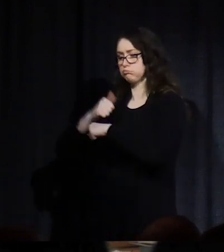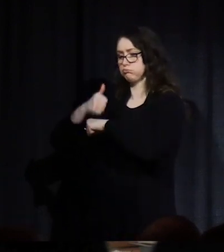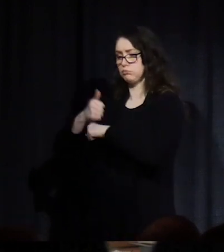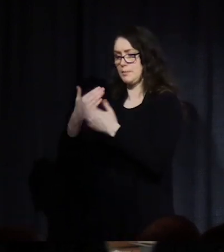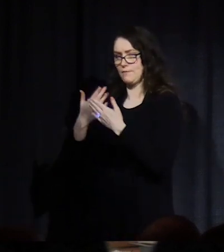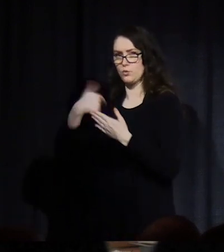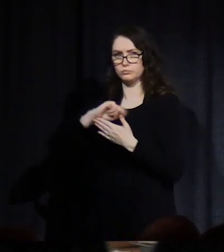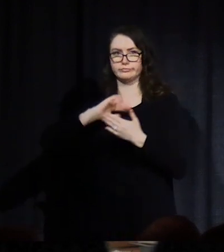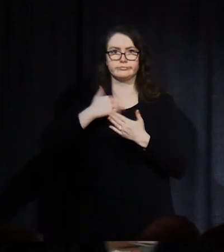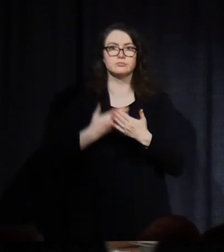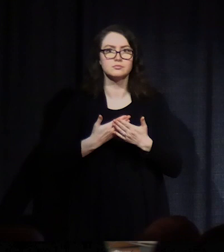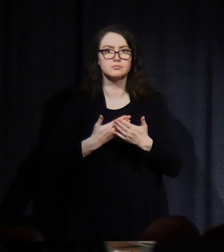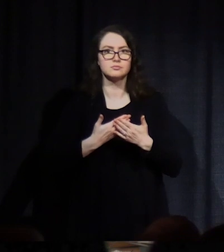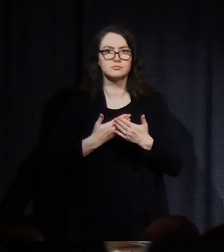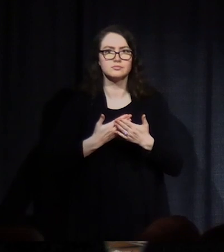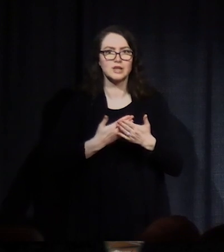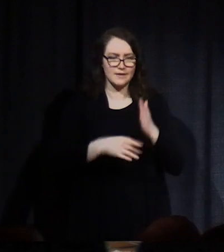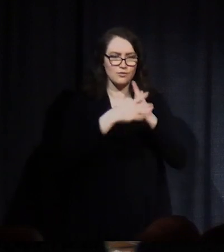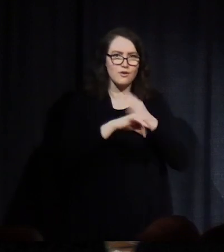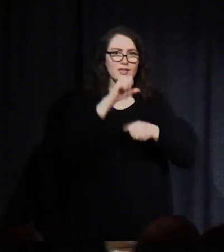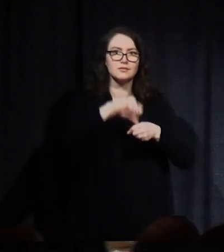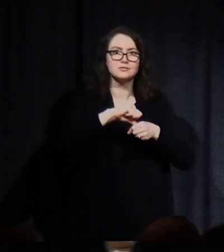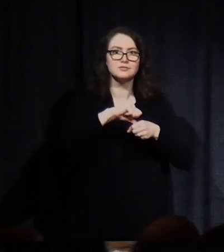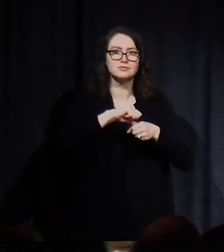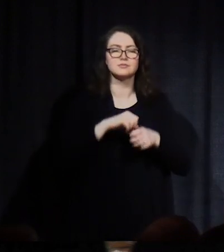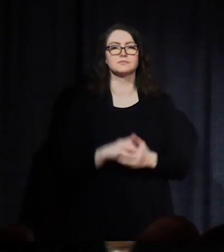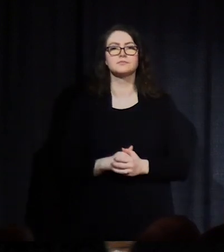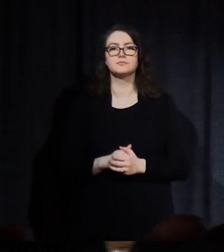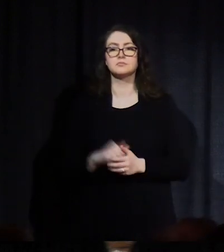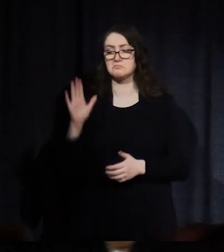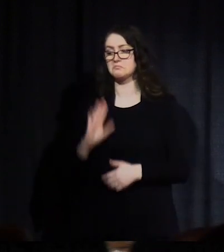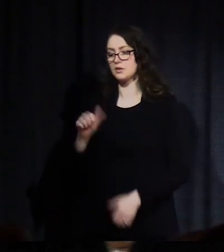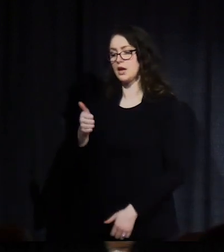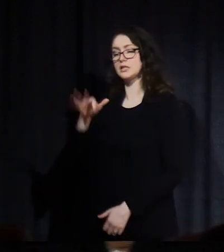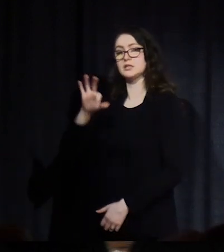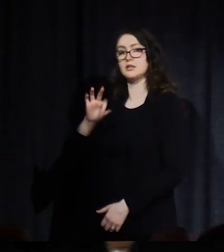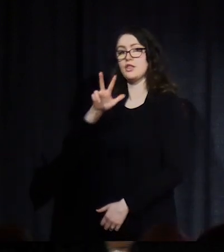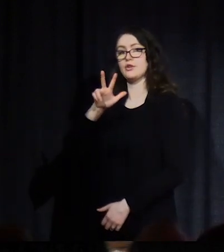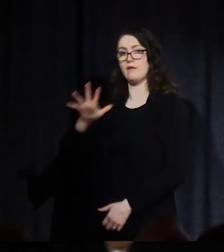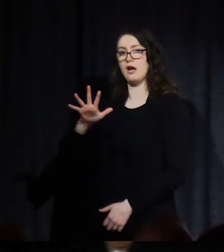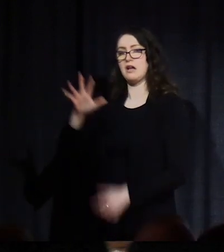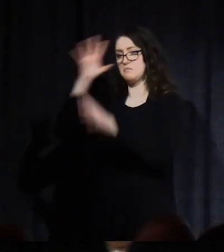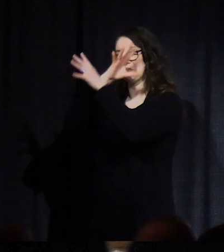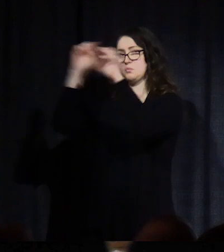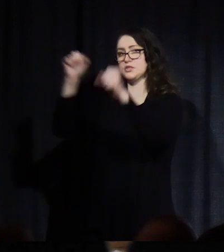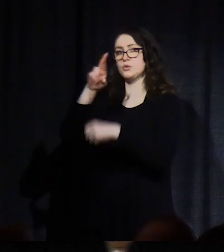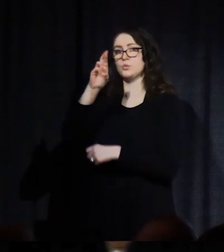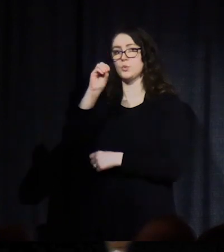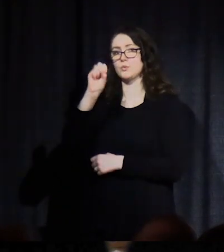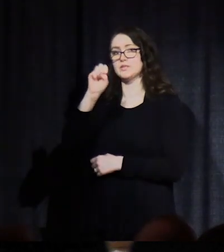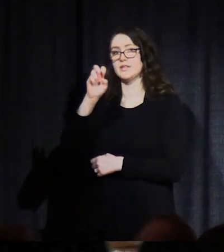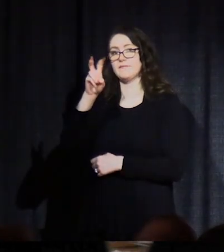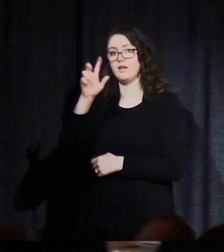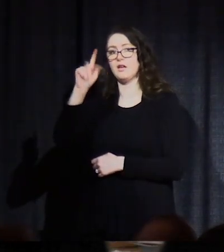gas. It wasn't until 1935 that Franklin Delano Roosevelt established the Rural Electrification Administration,